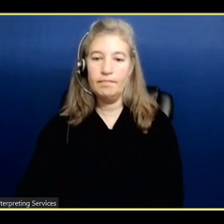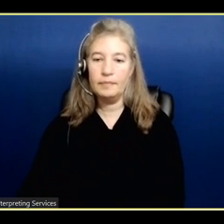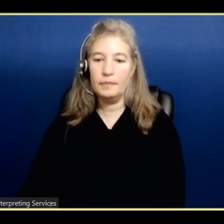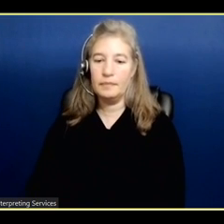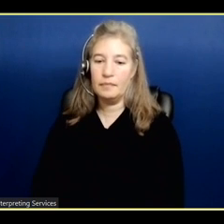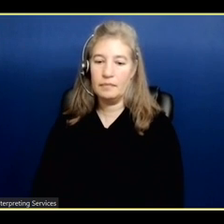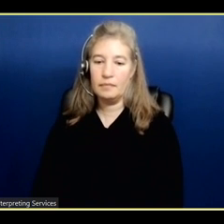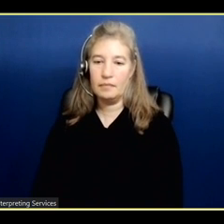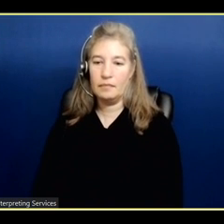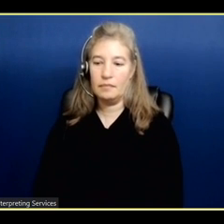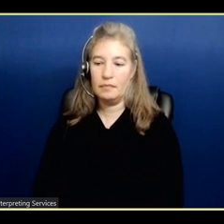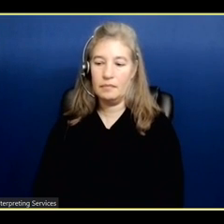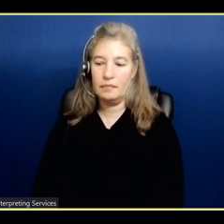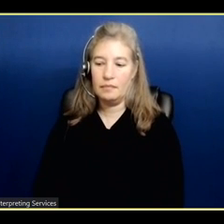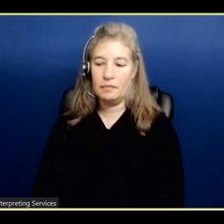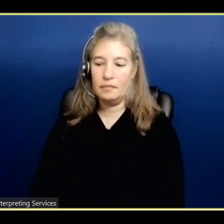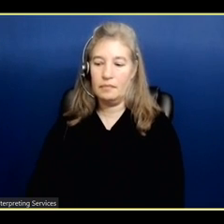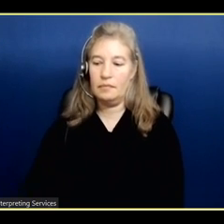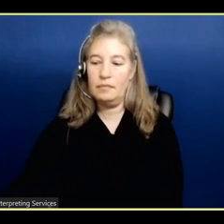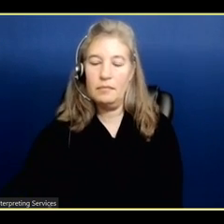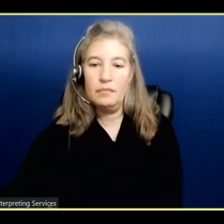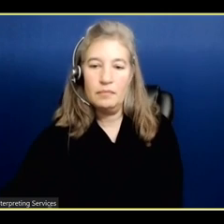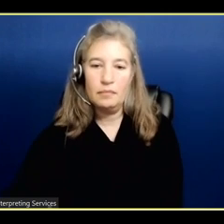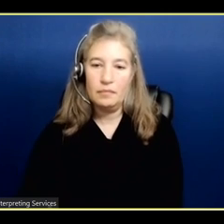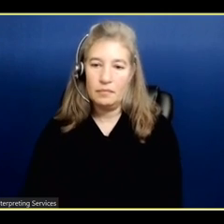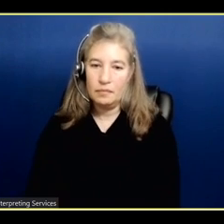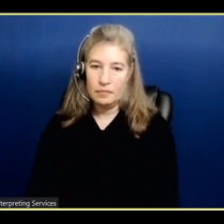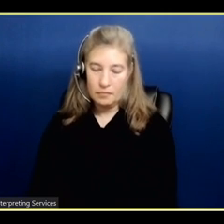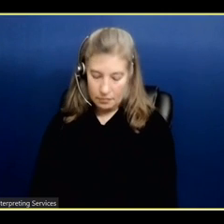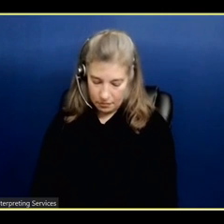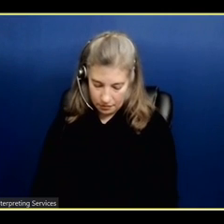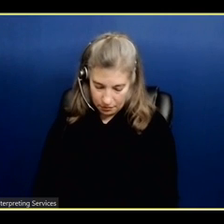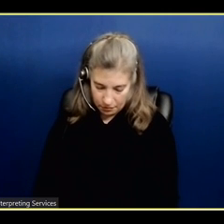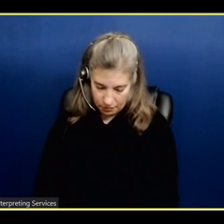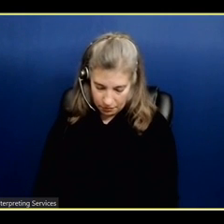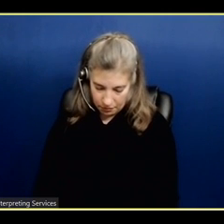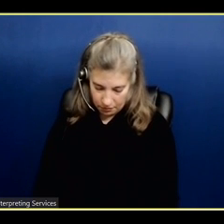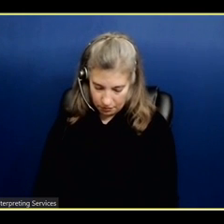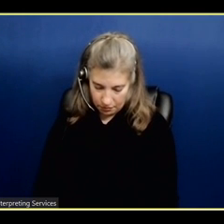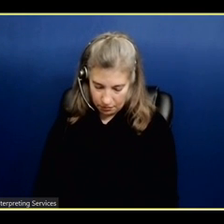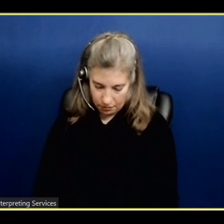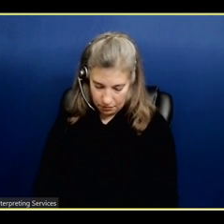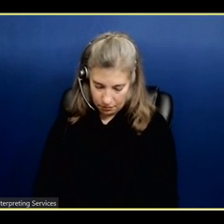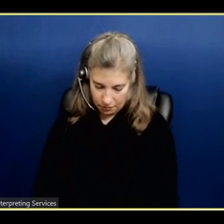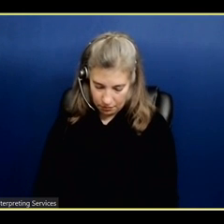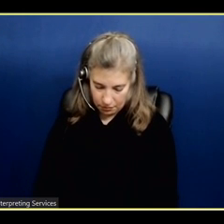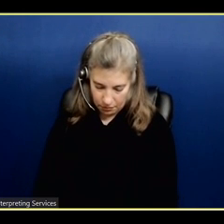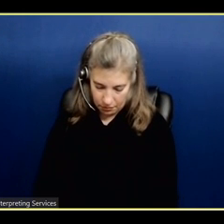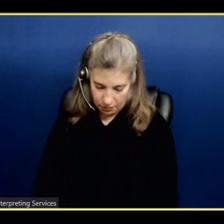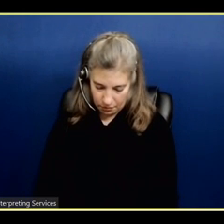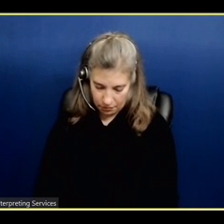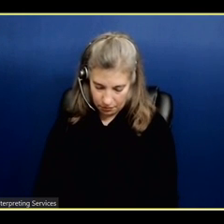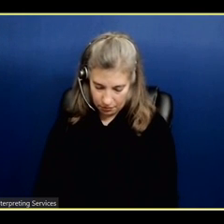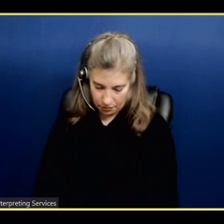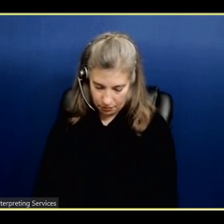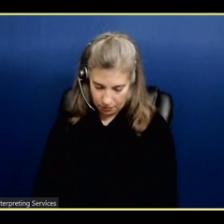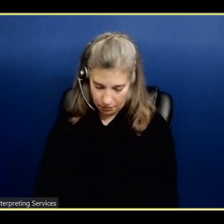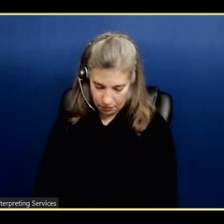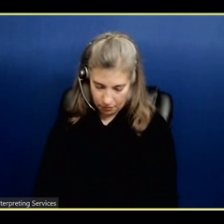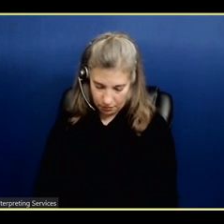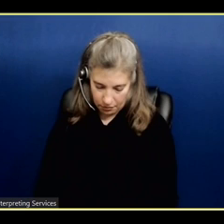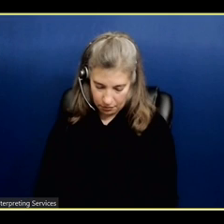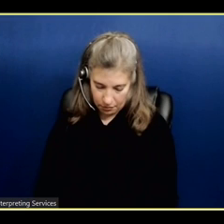to make the hard decisions about what, when to cut. And some need practice to get ready for that difficult board